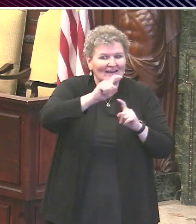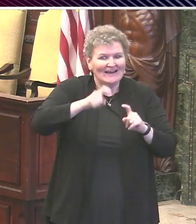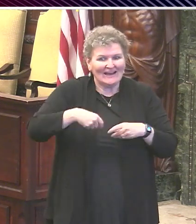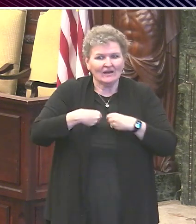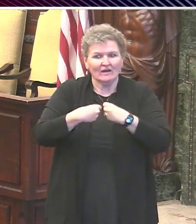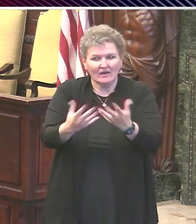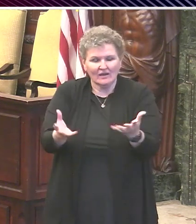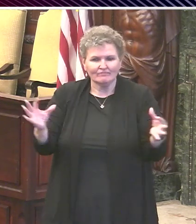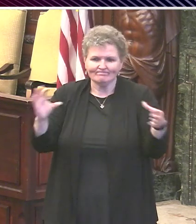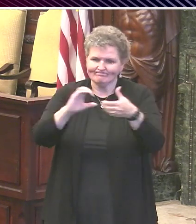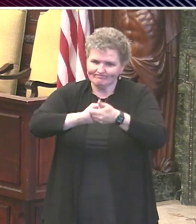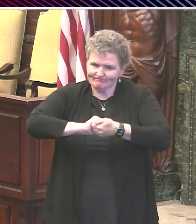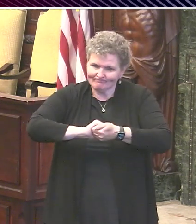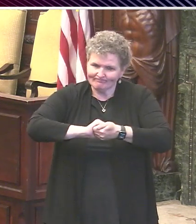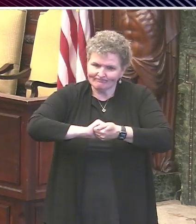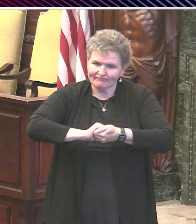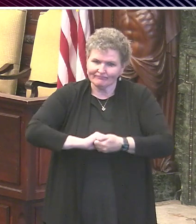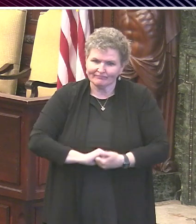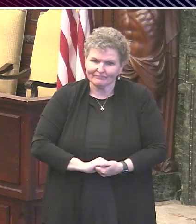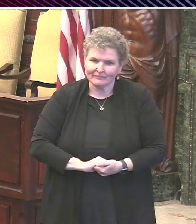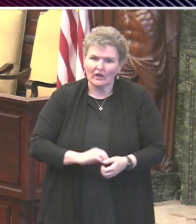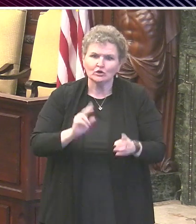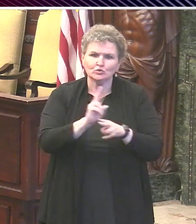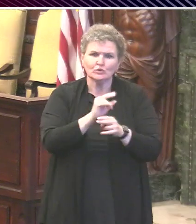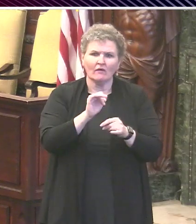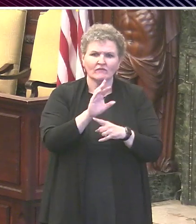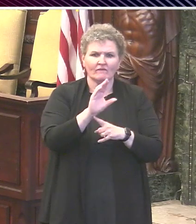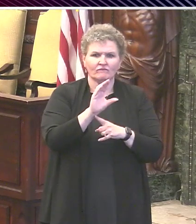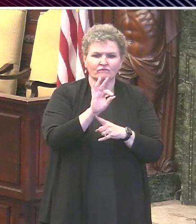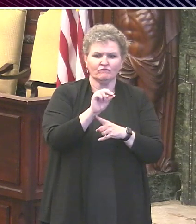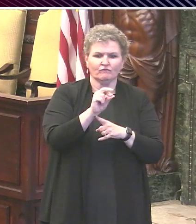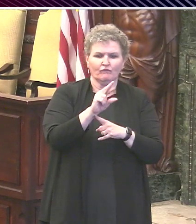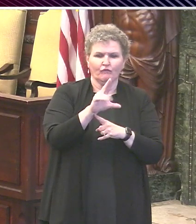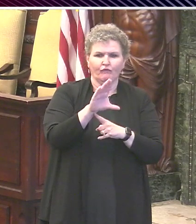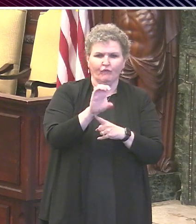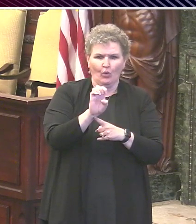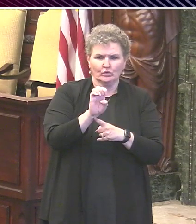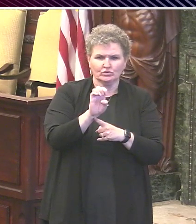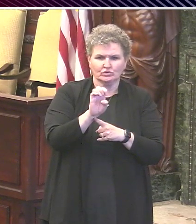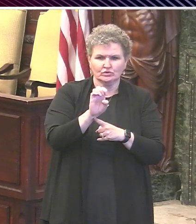authorize the use of force on protesters who don't leave? Well, I mean,